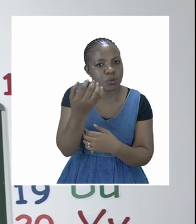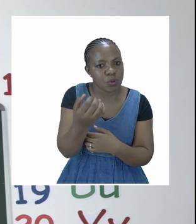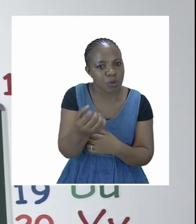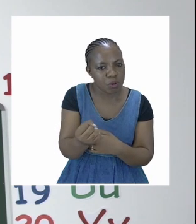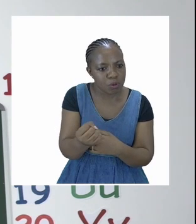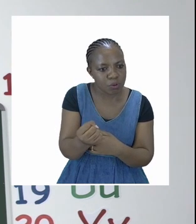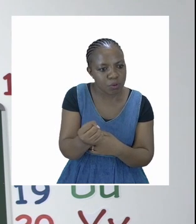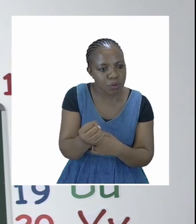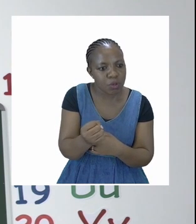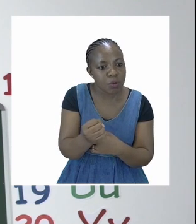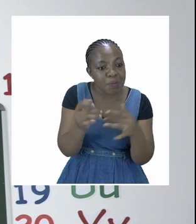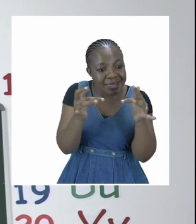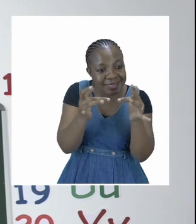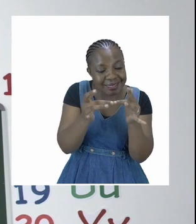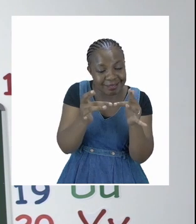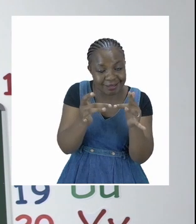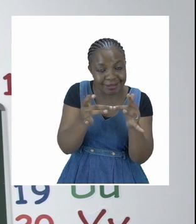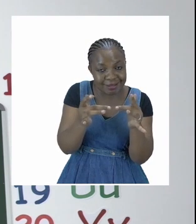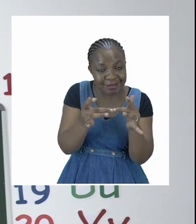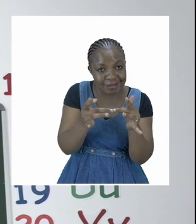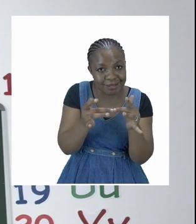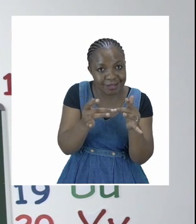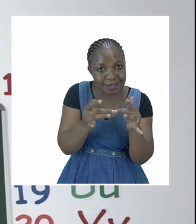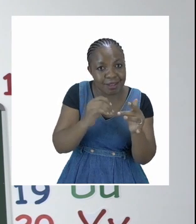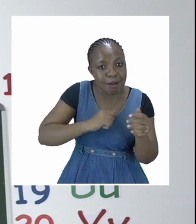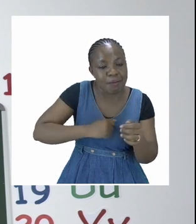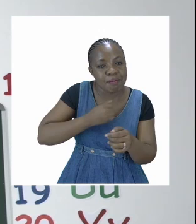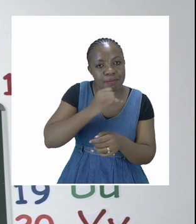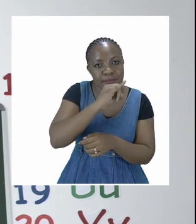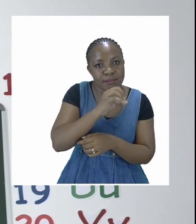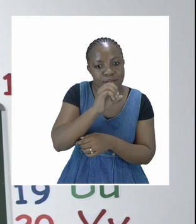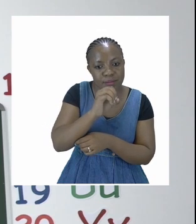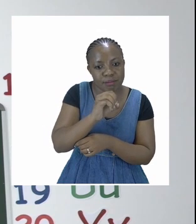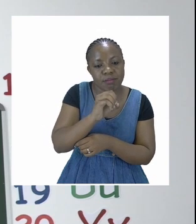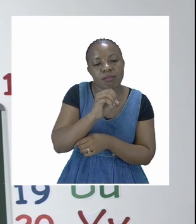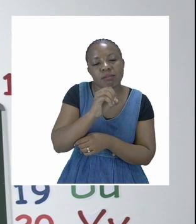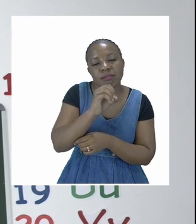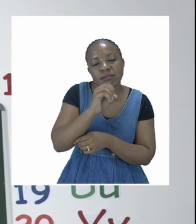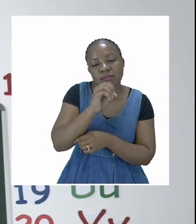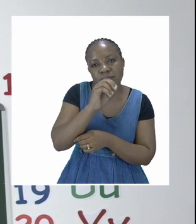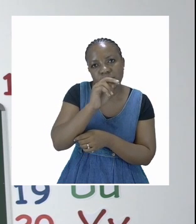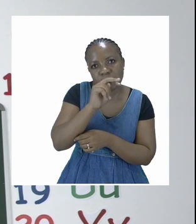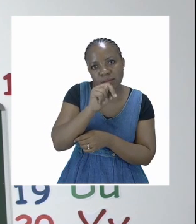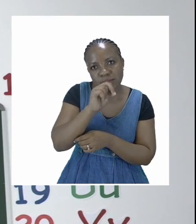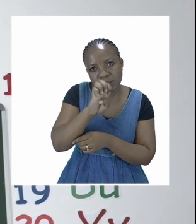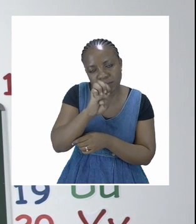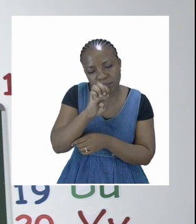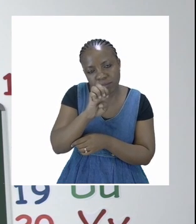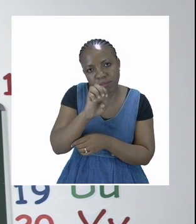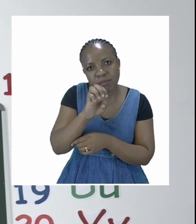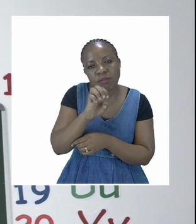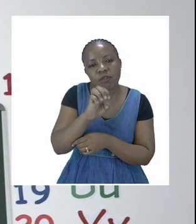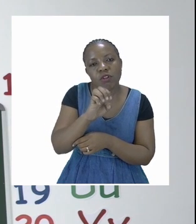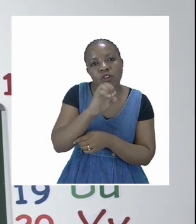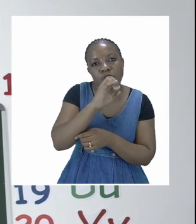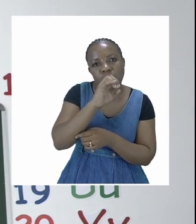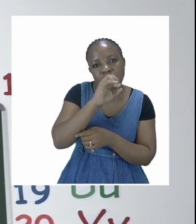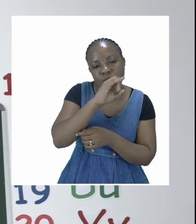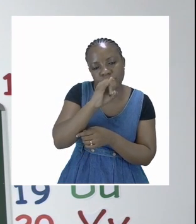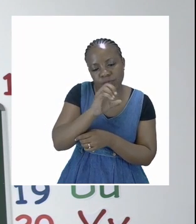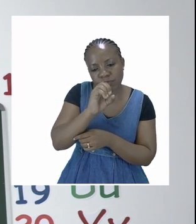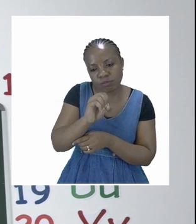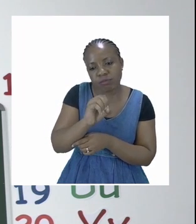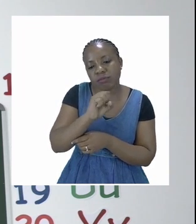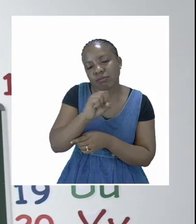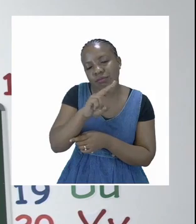our online platforms, MyZone and Zoshi Facebook pages, and in addition,